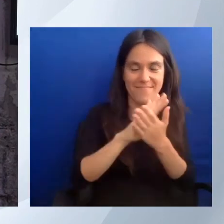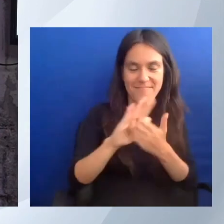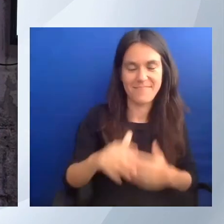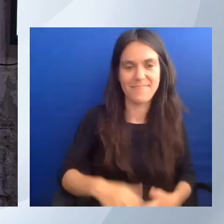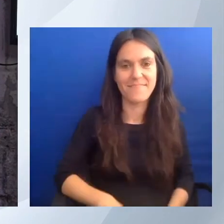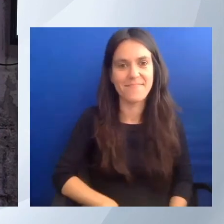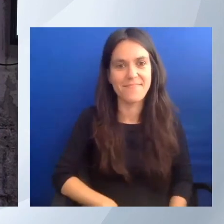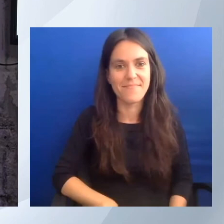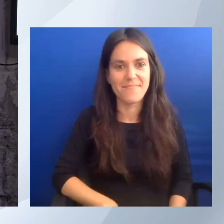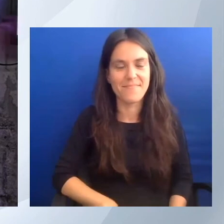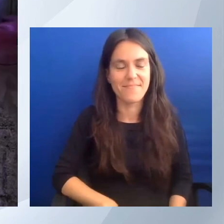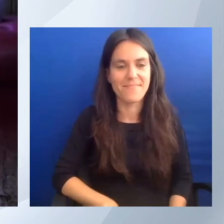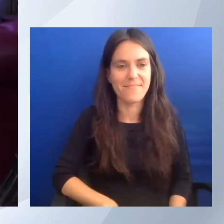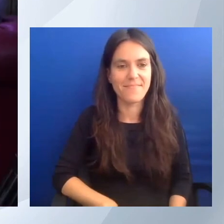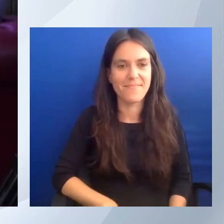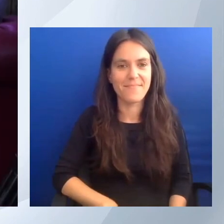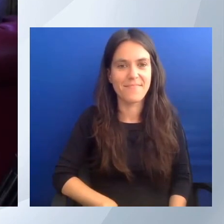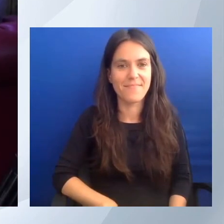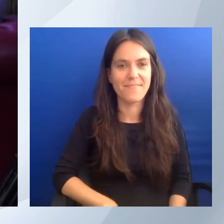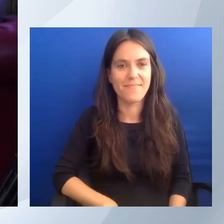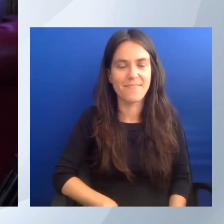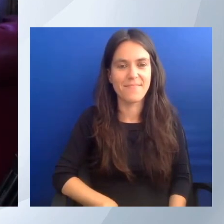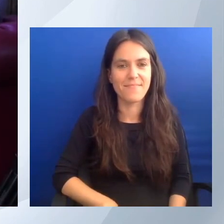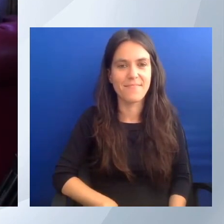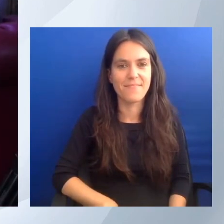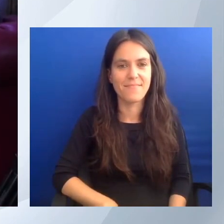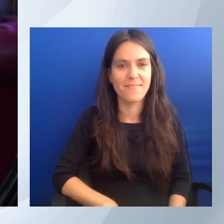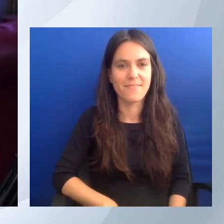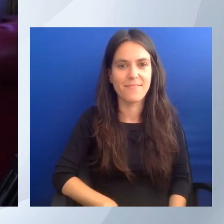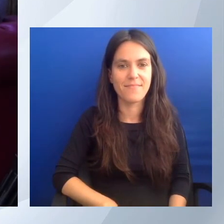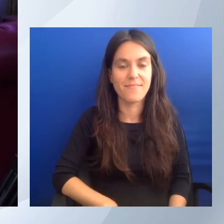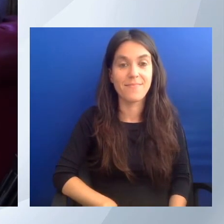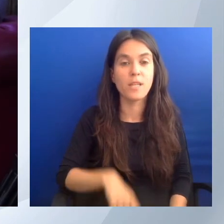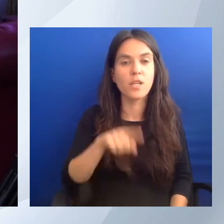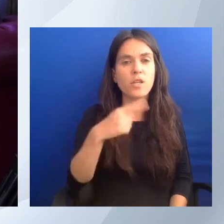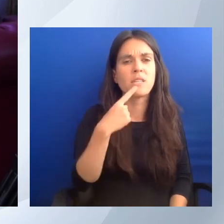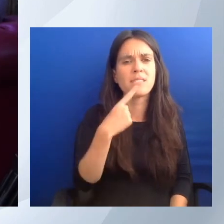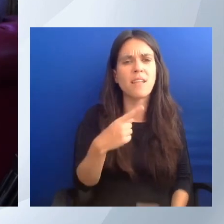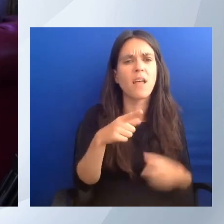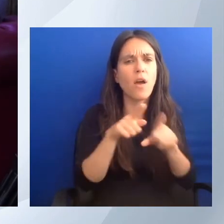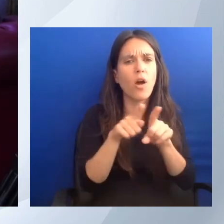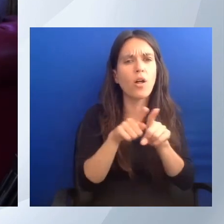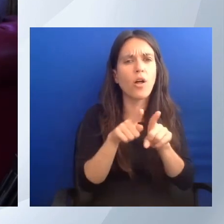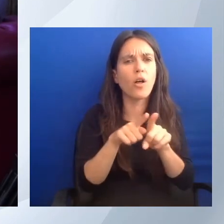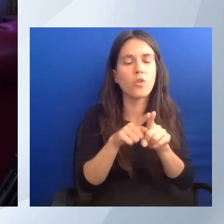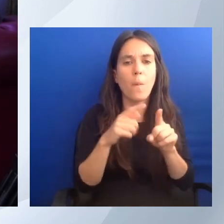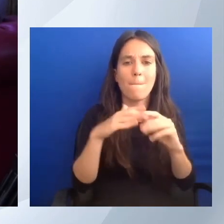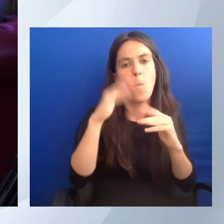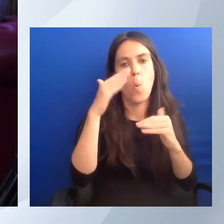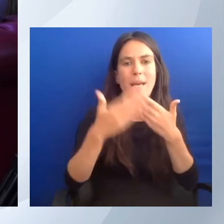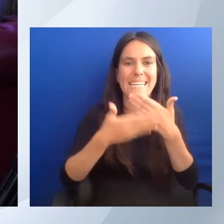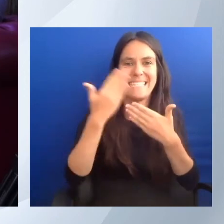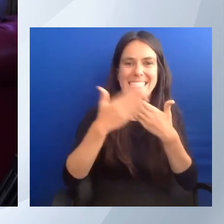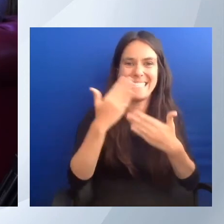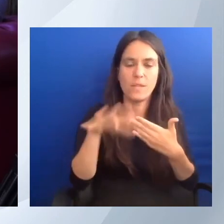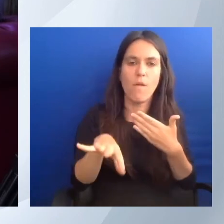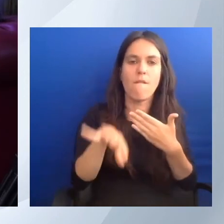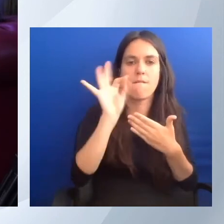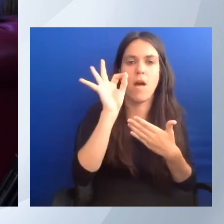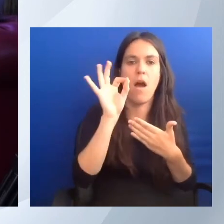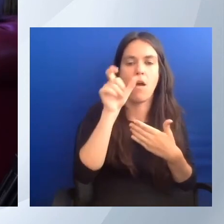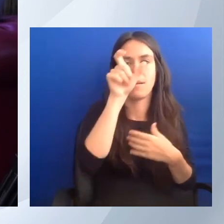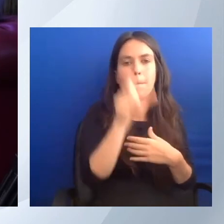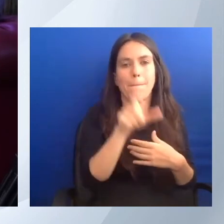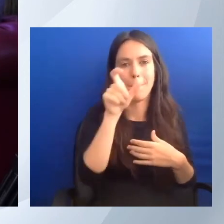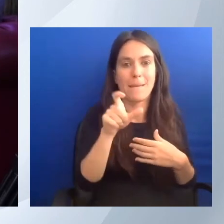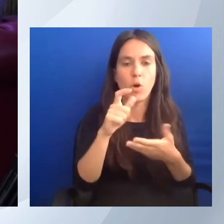that's cool. So what you're like also saying, that it's easier to find like more people